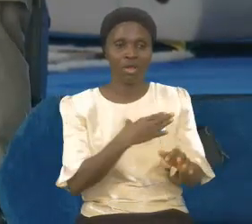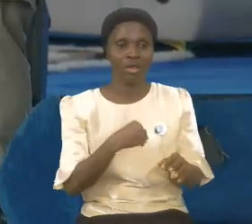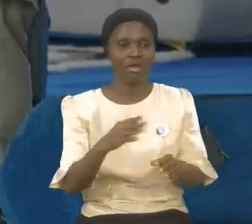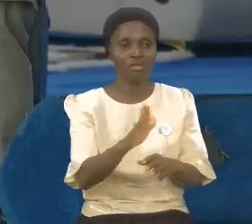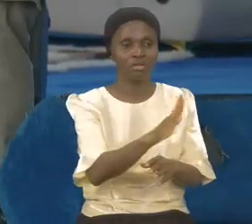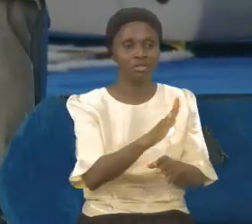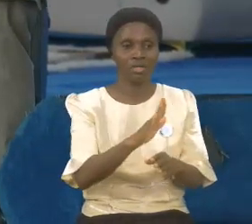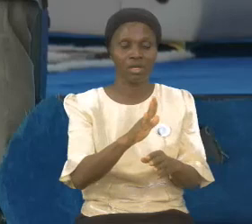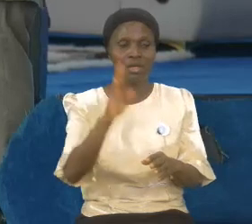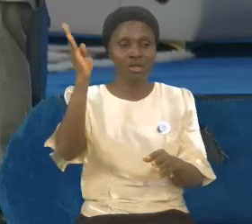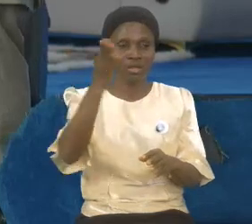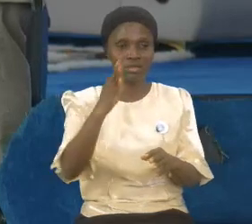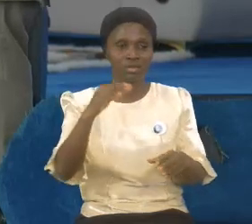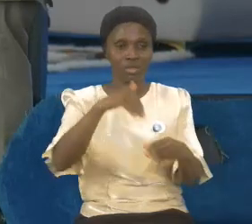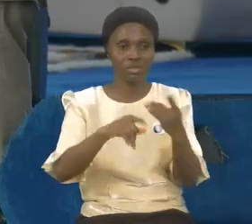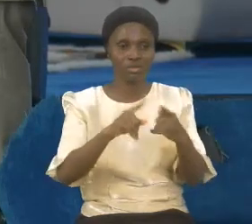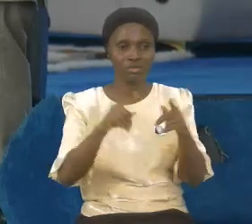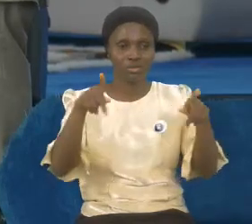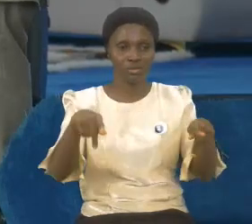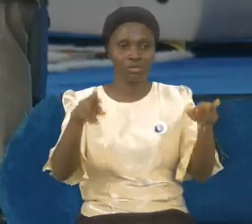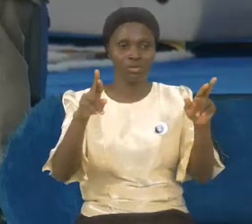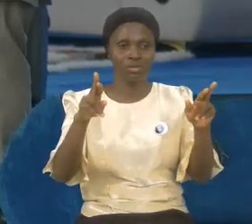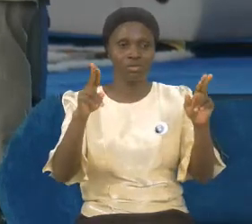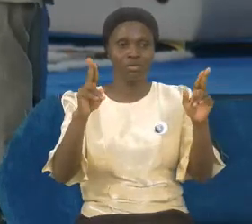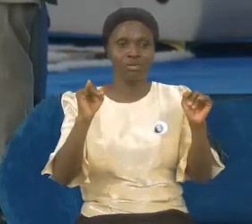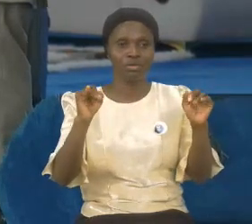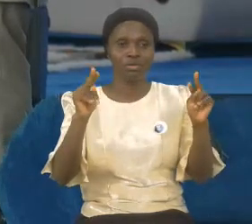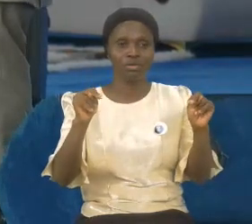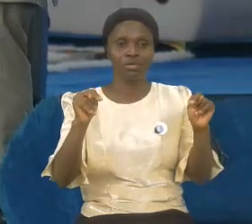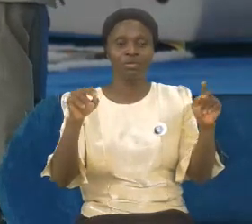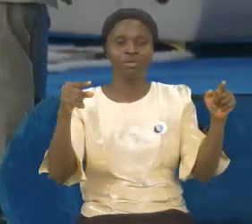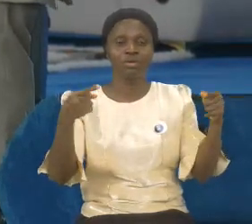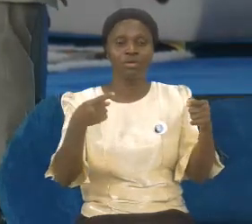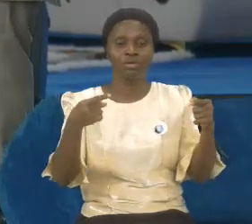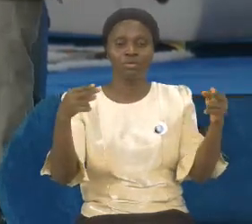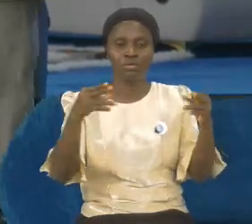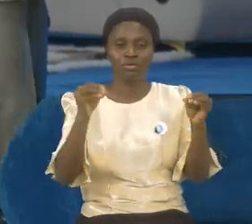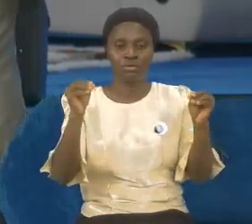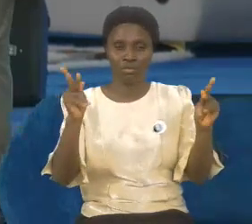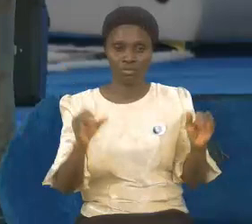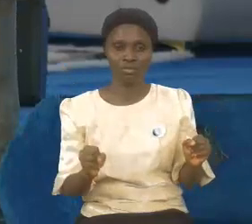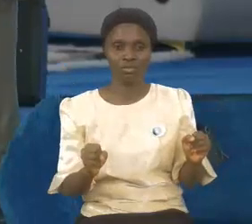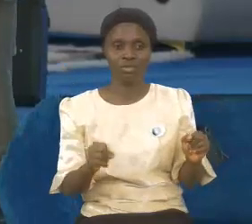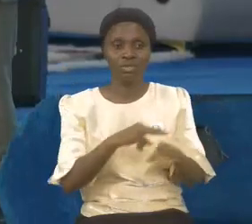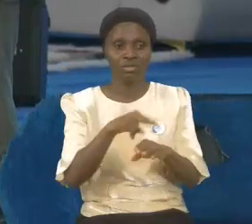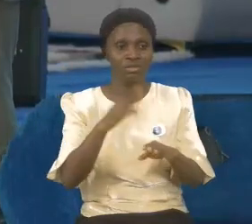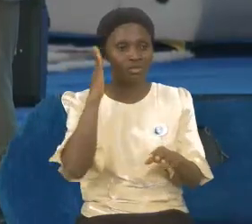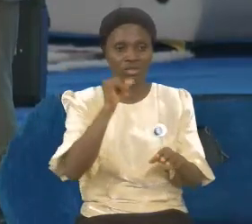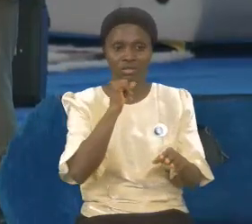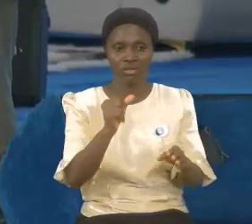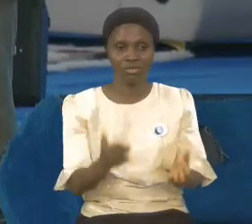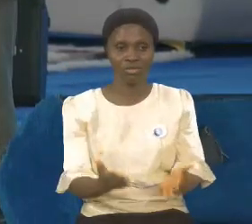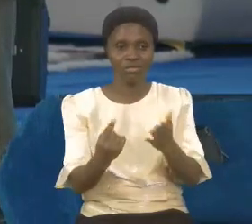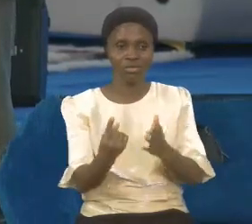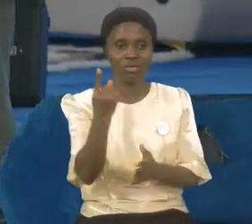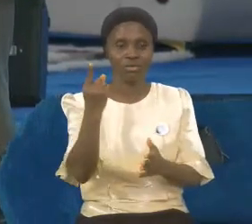nation. He's talking now, your Christ has come, and Christ has overcome, and Christ has set up his kingdom,